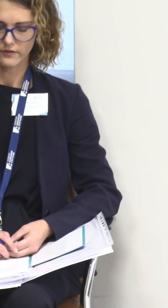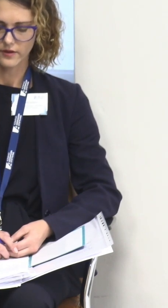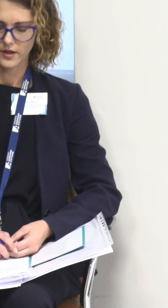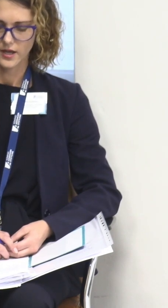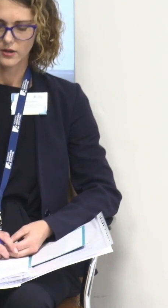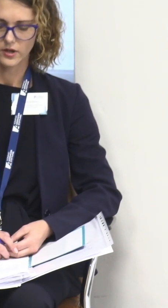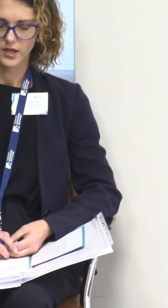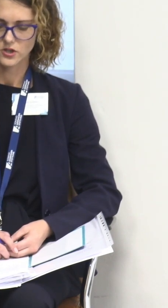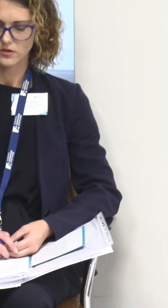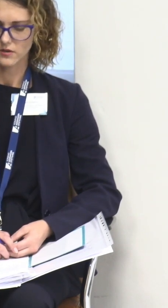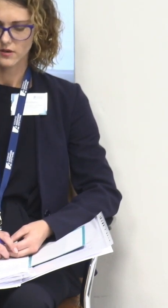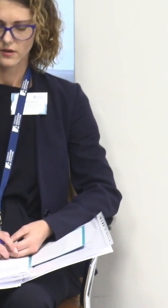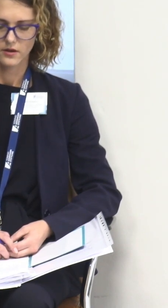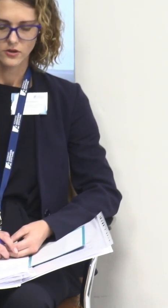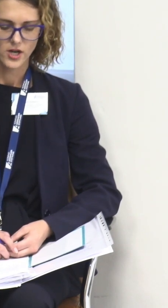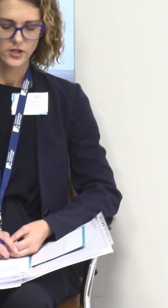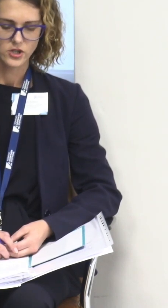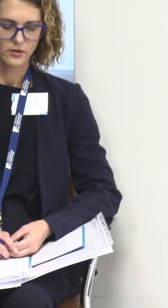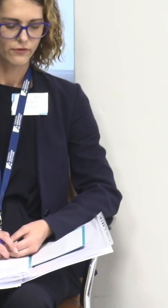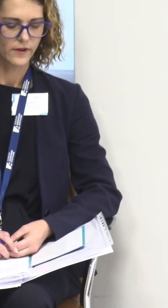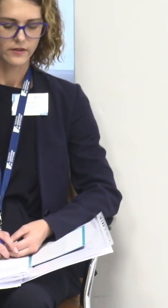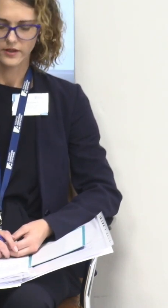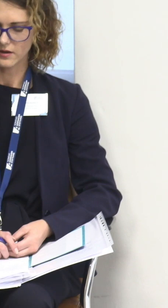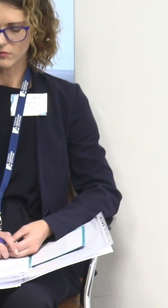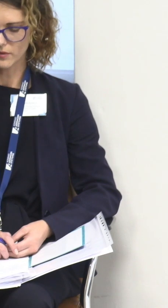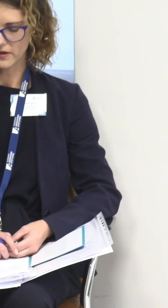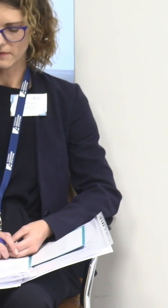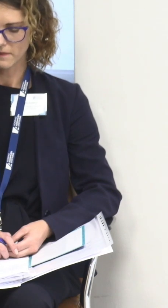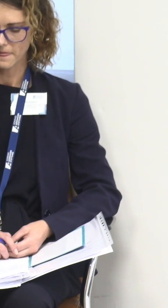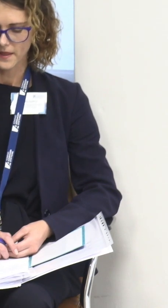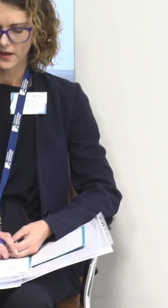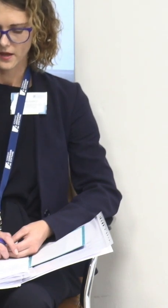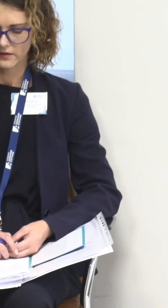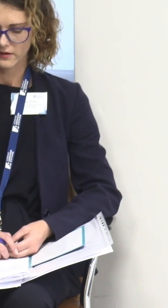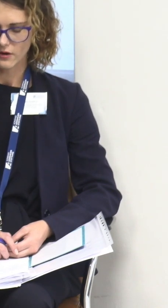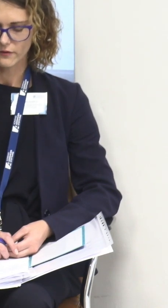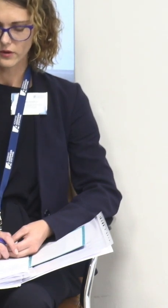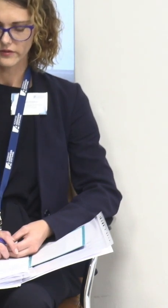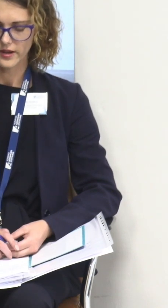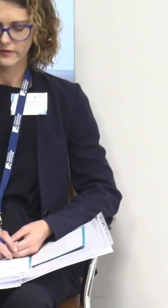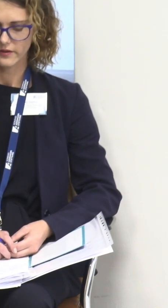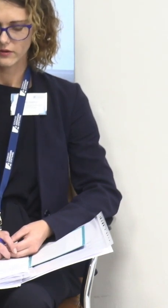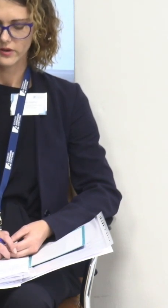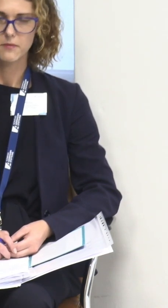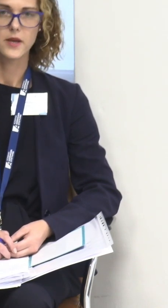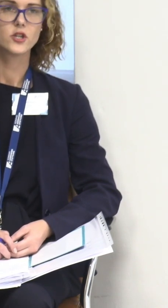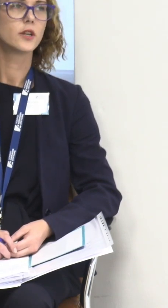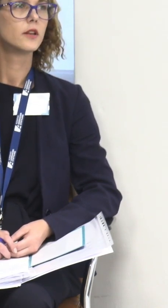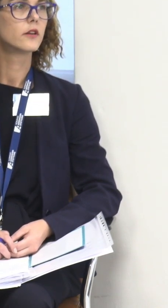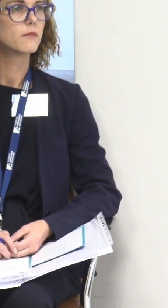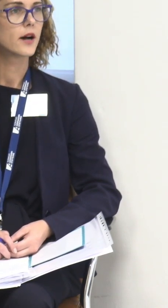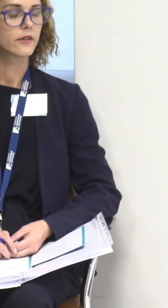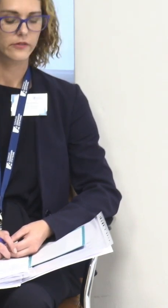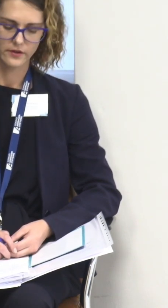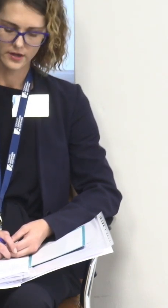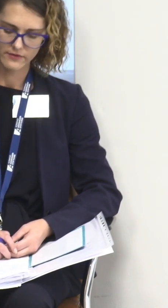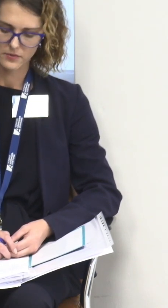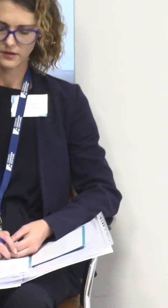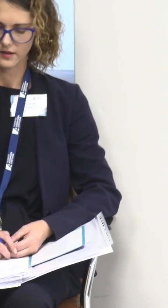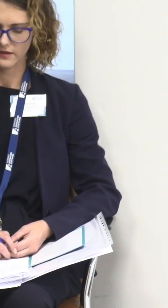disastrous education challenge that we face in Namibia. And of course, as already mentioned in the remarks,